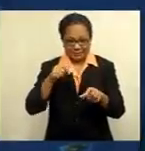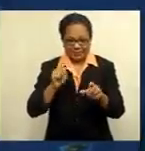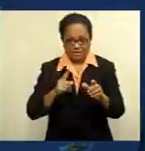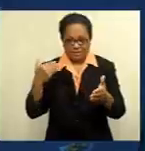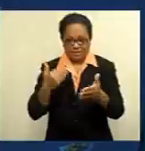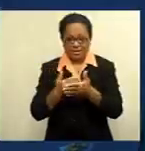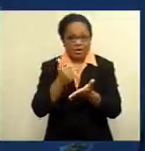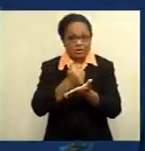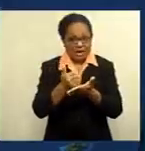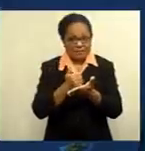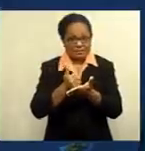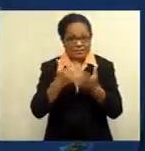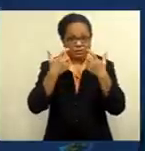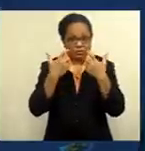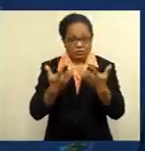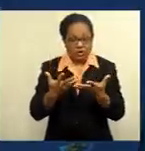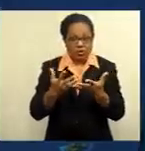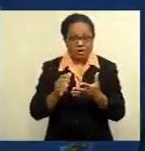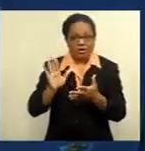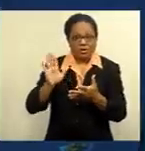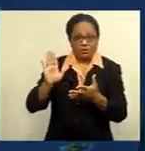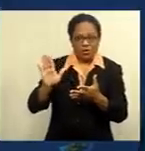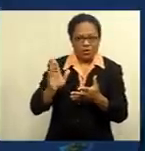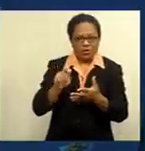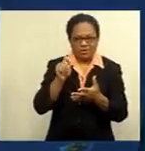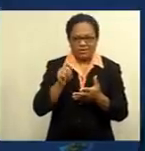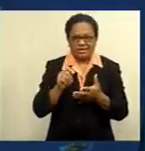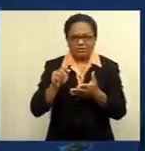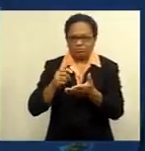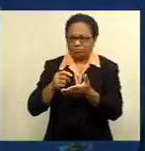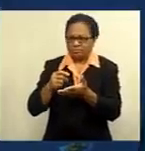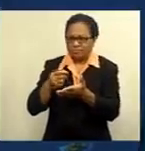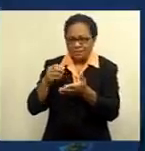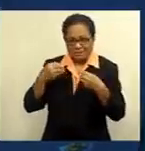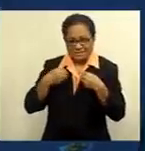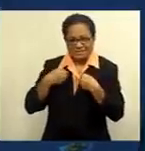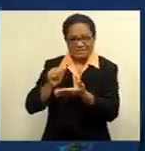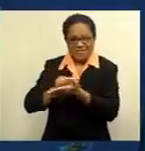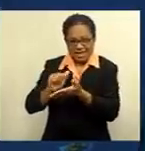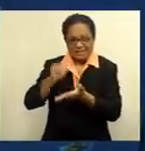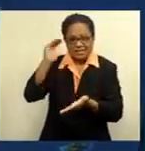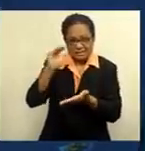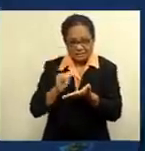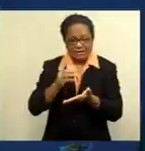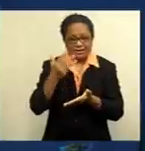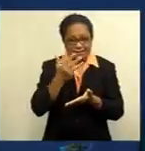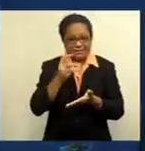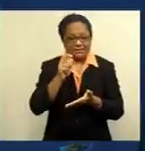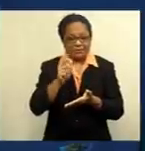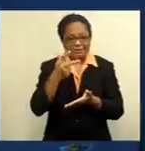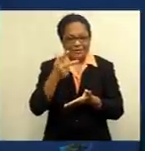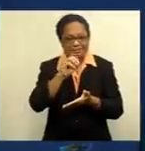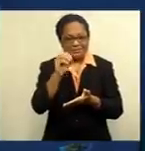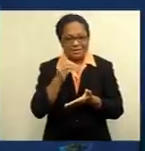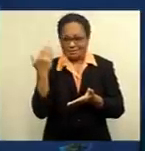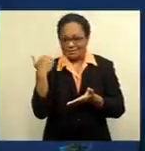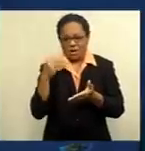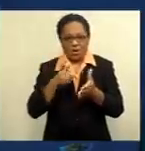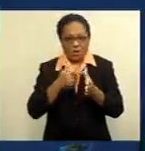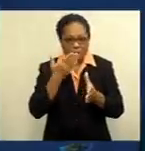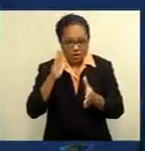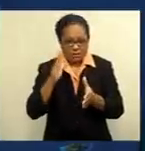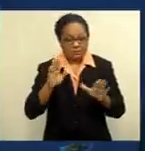released for New Zealand showed their electronic card retail sales dropped by 19.8% in August. Lockdown